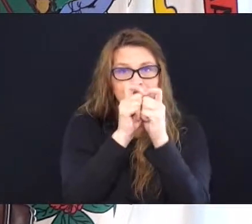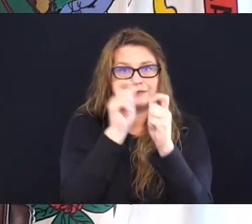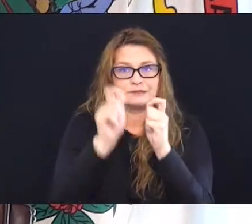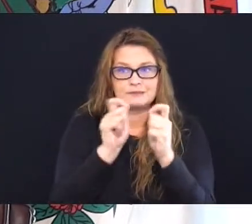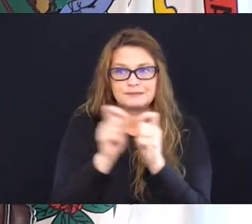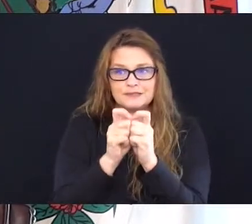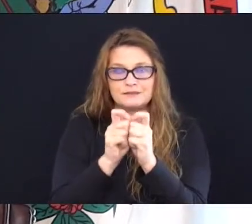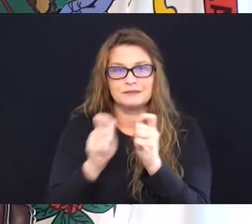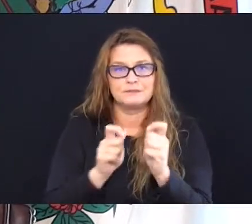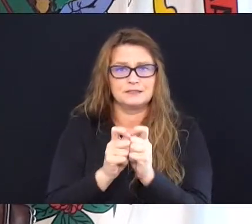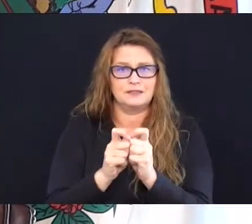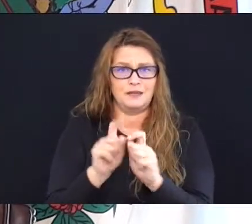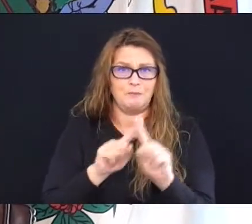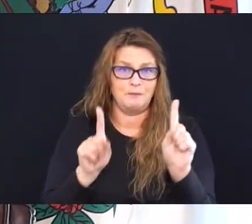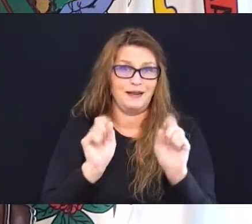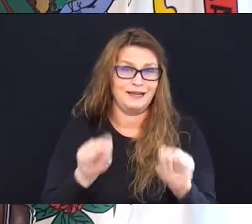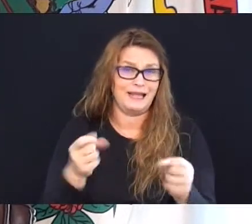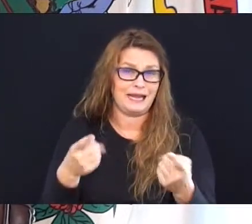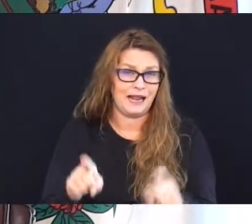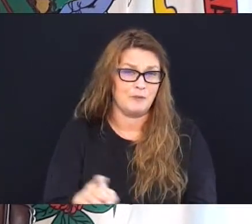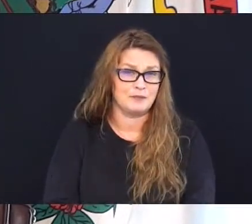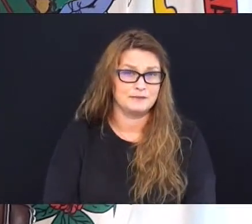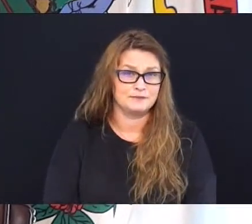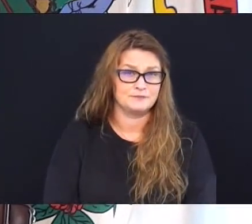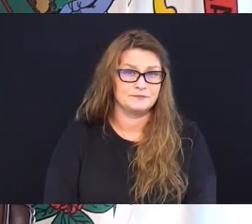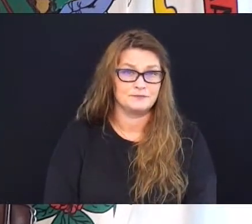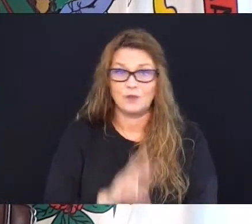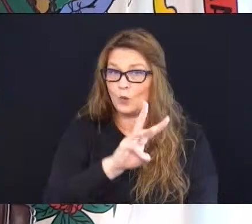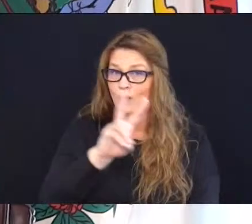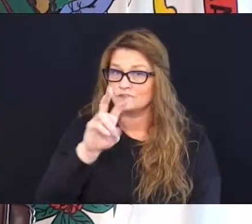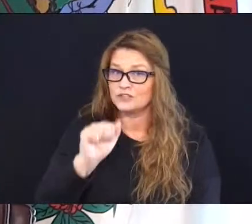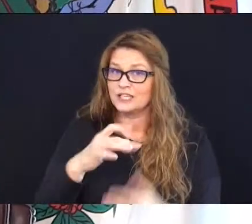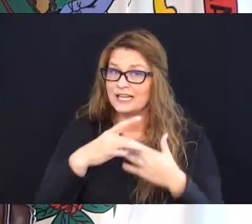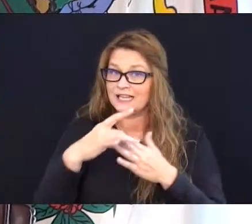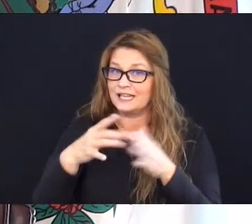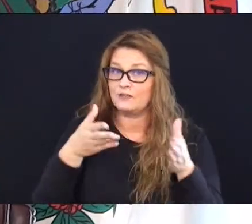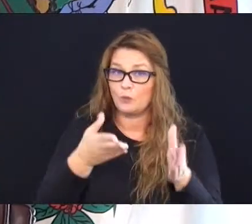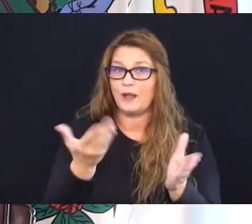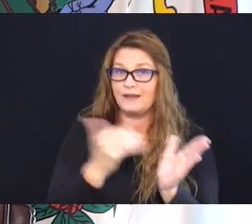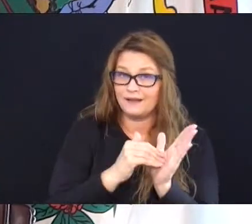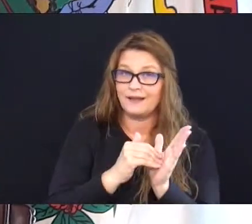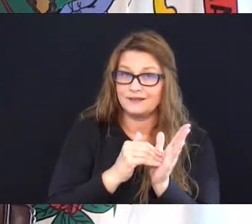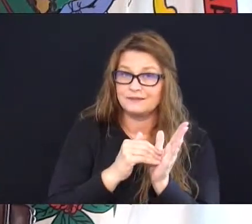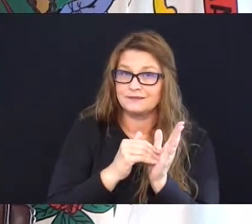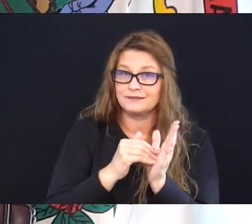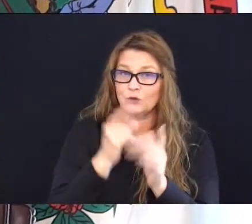but this can be done. And West Virginia could lead the way again right now.